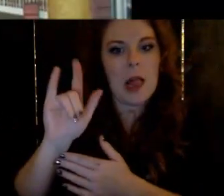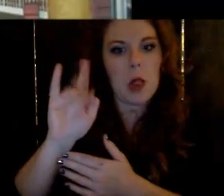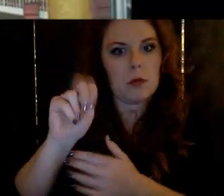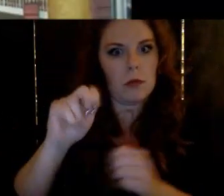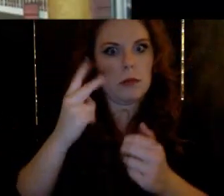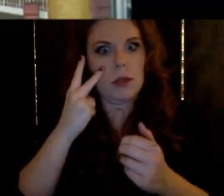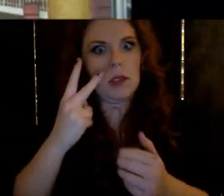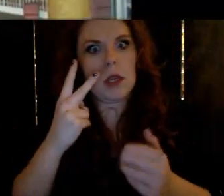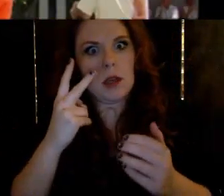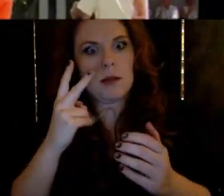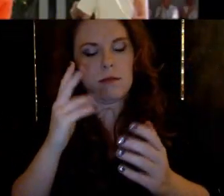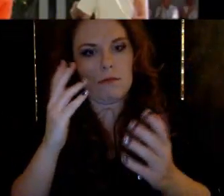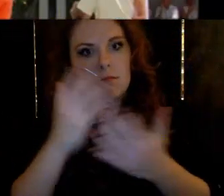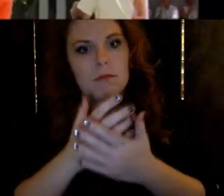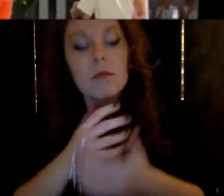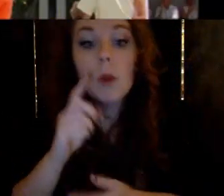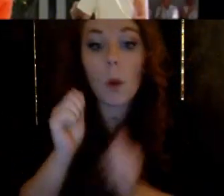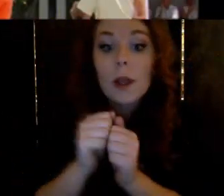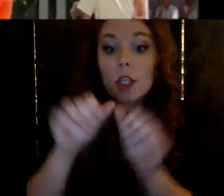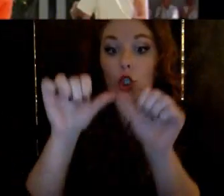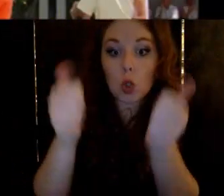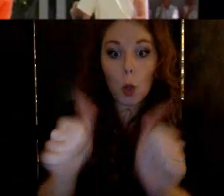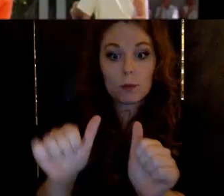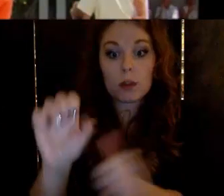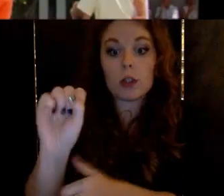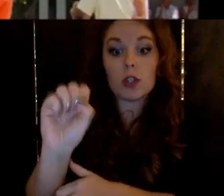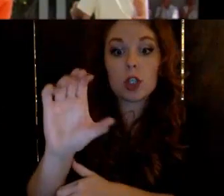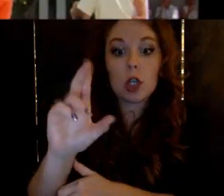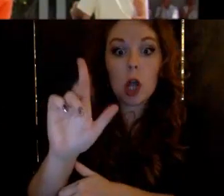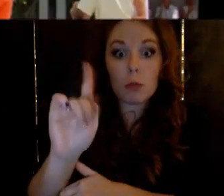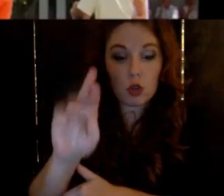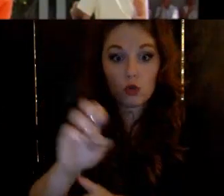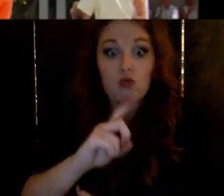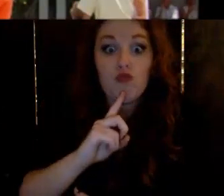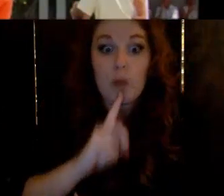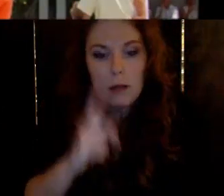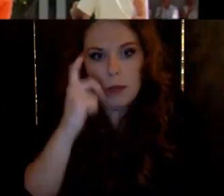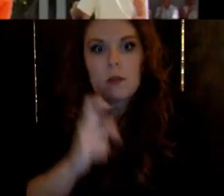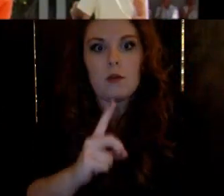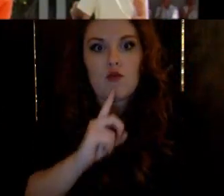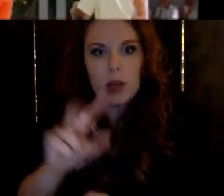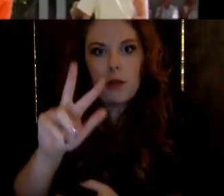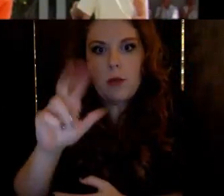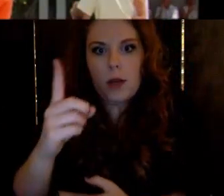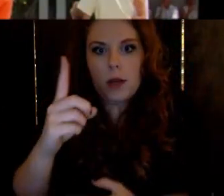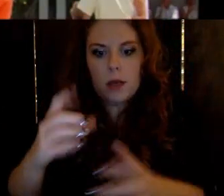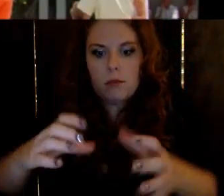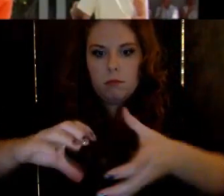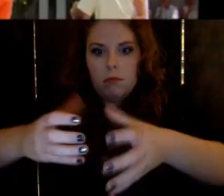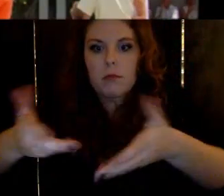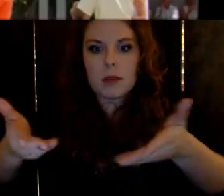dimensions. With sculpture, on the other hand, form is real because it takes up 3-dimensional